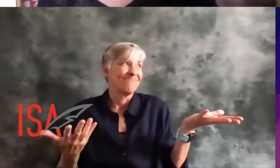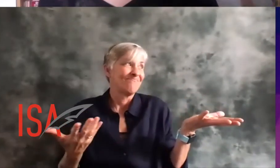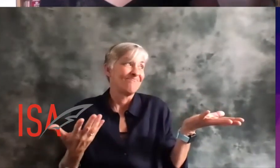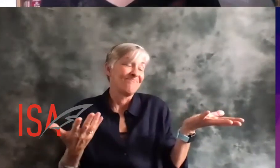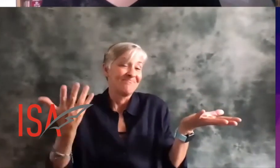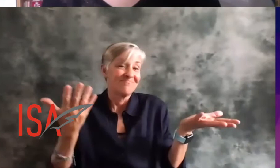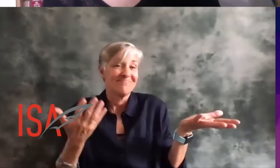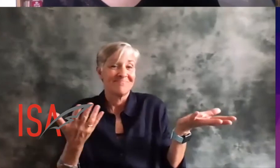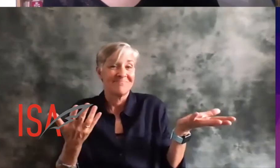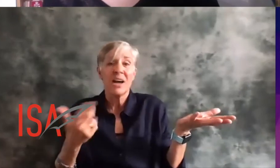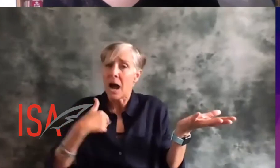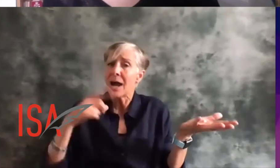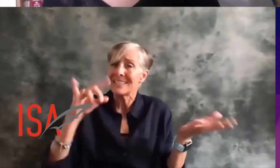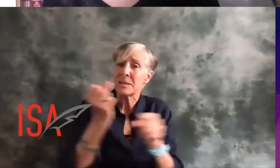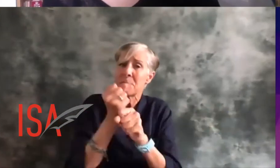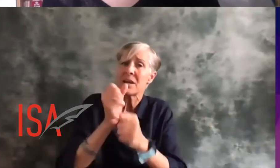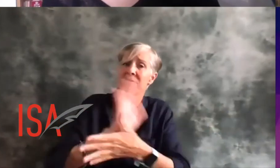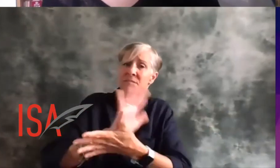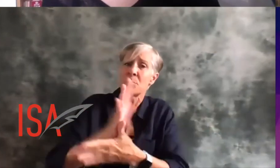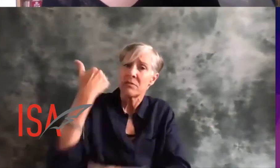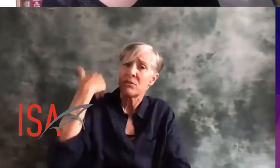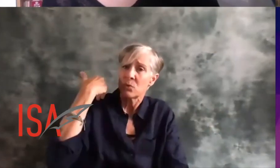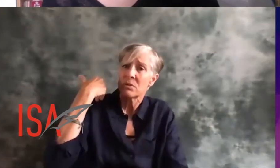because I've made films, and